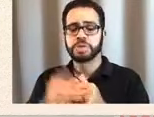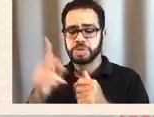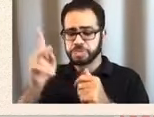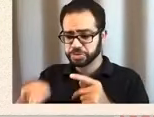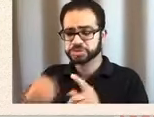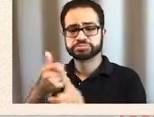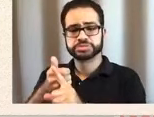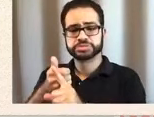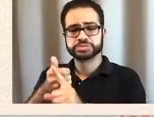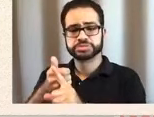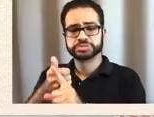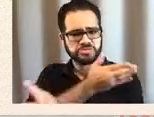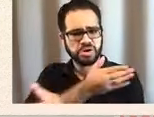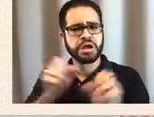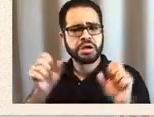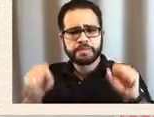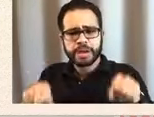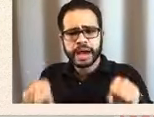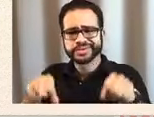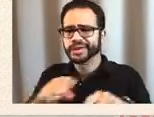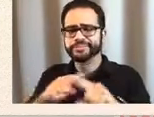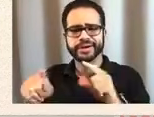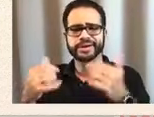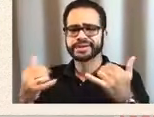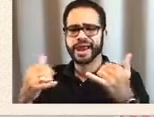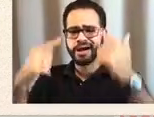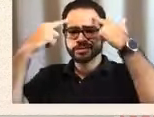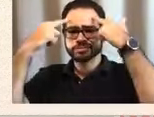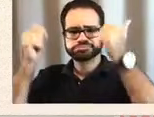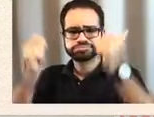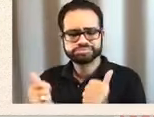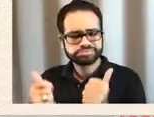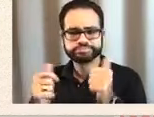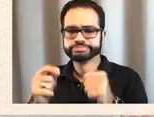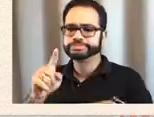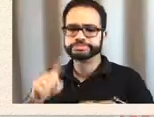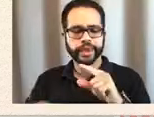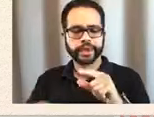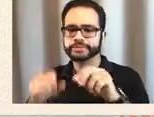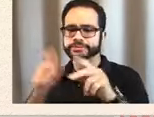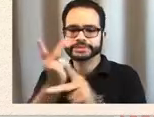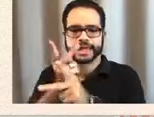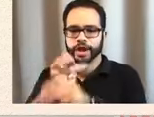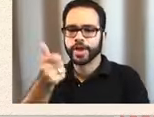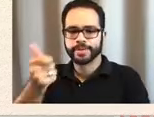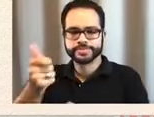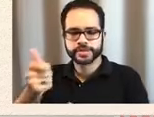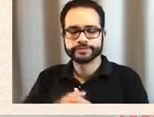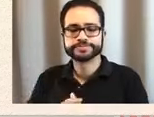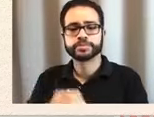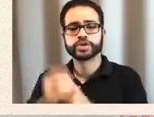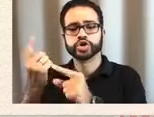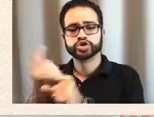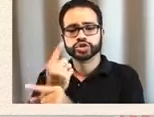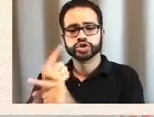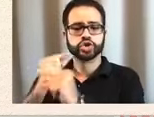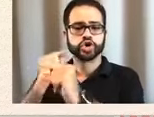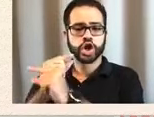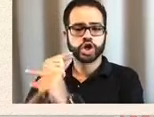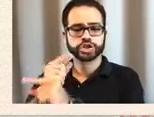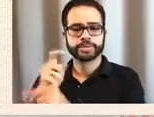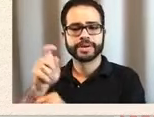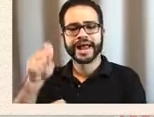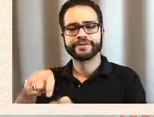capacity, but has now lost capacity. And traditional guardianship requires the filing of 2 court